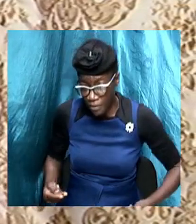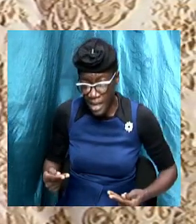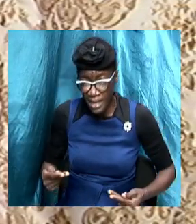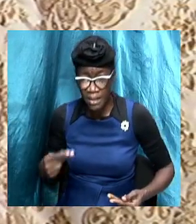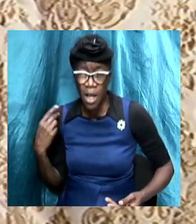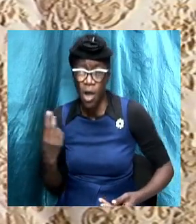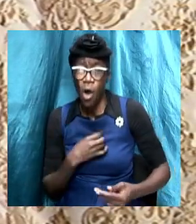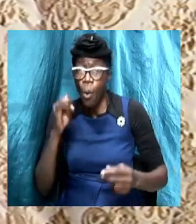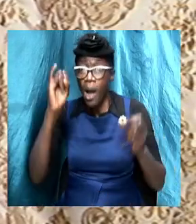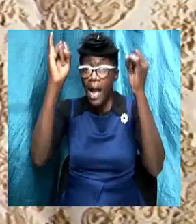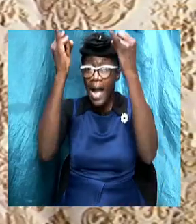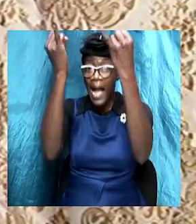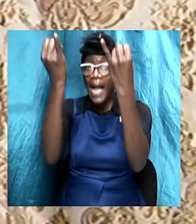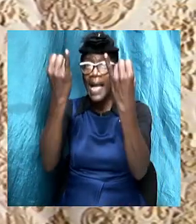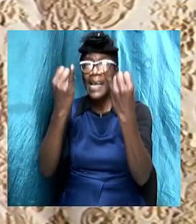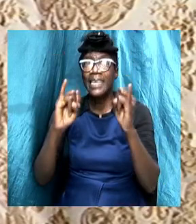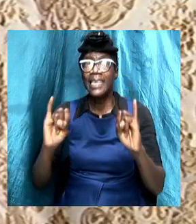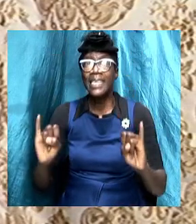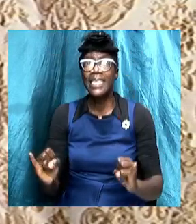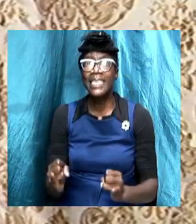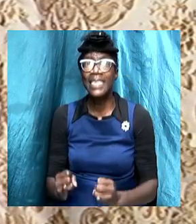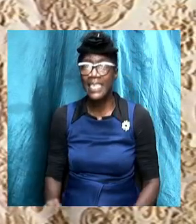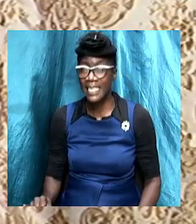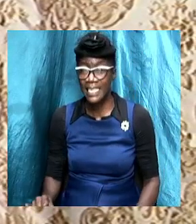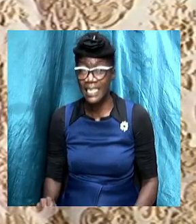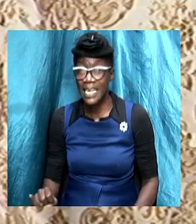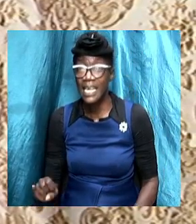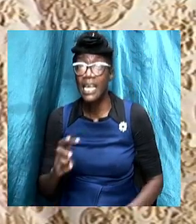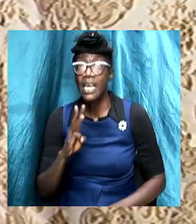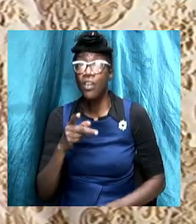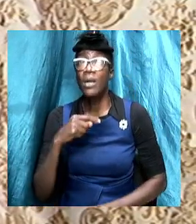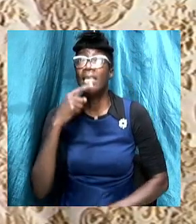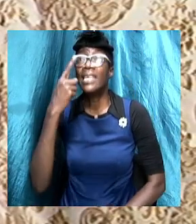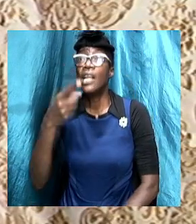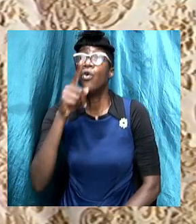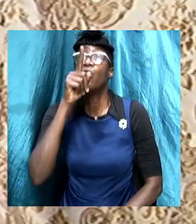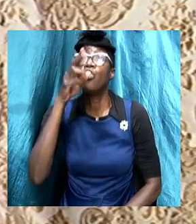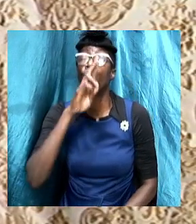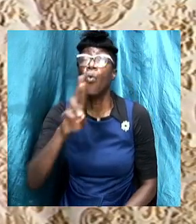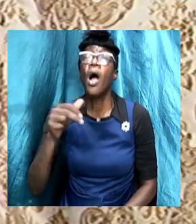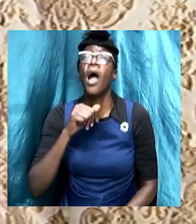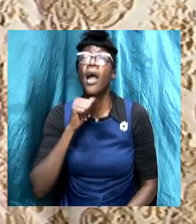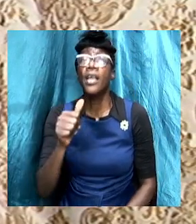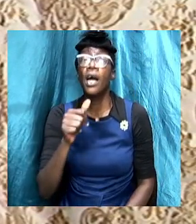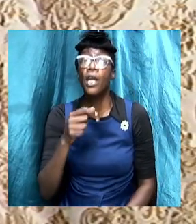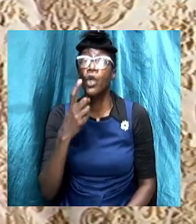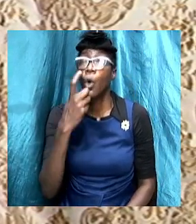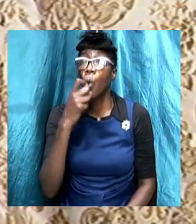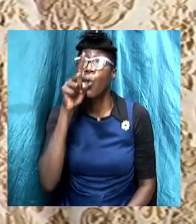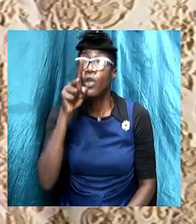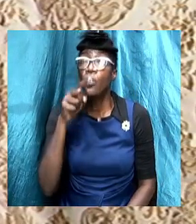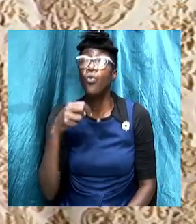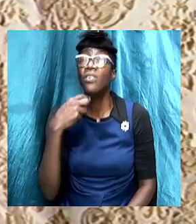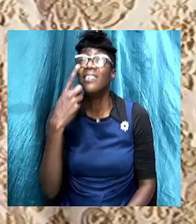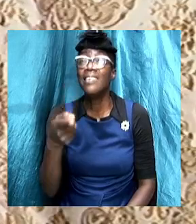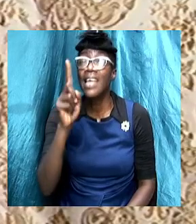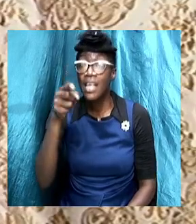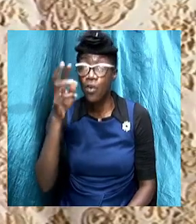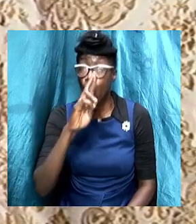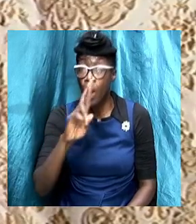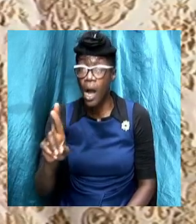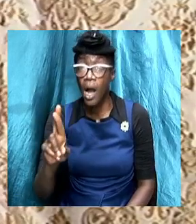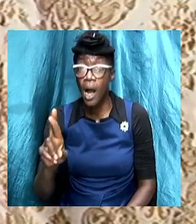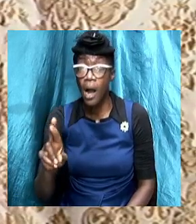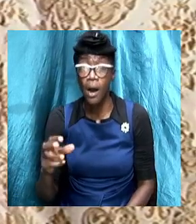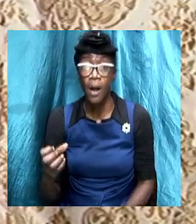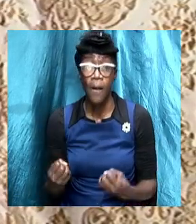It will tell you that, look here, you are not who you say you are.